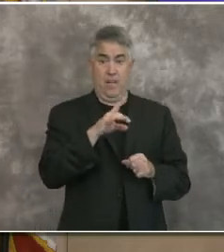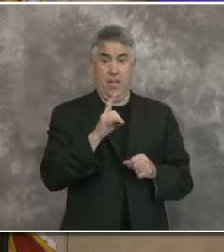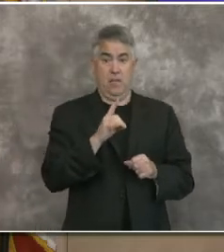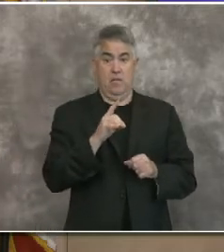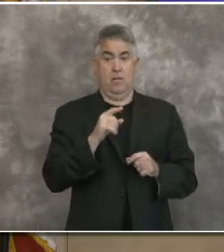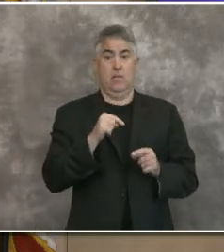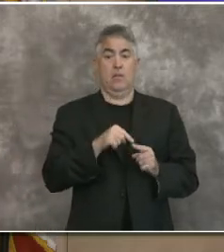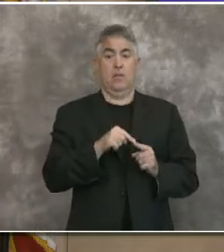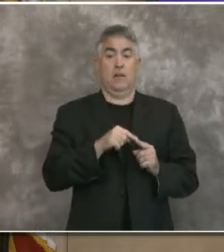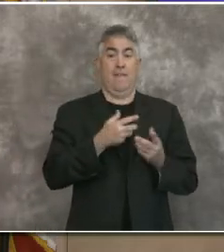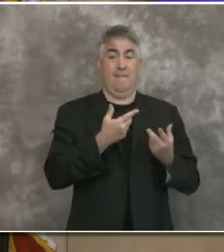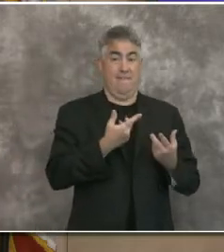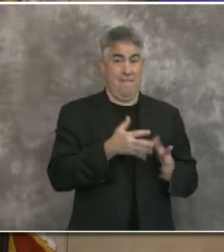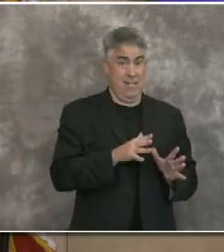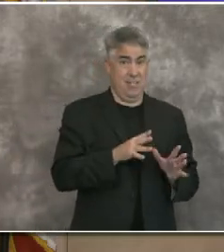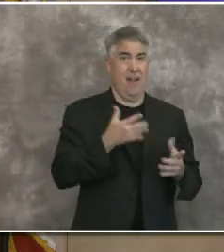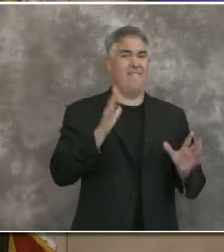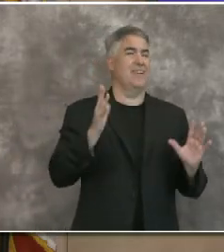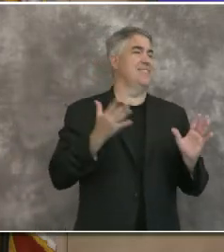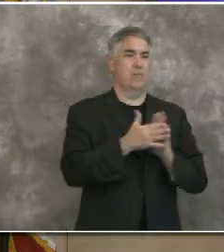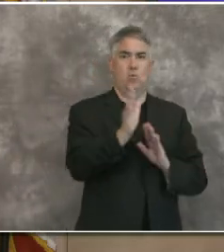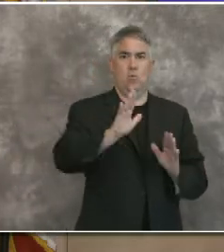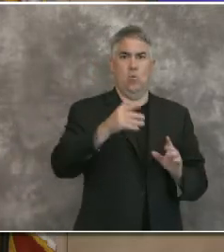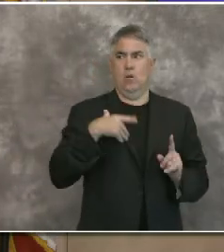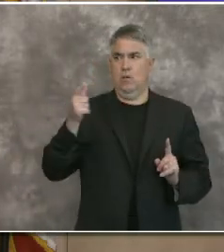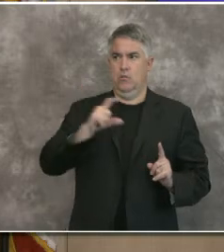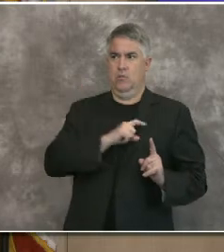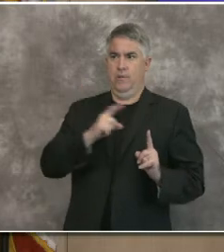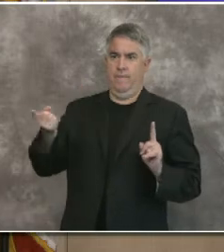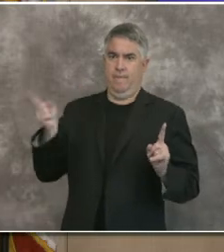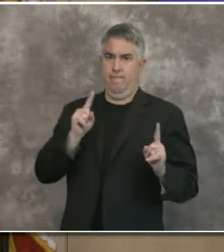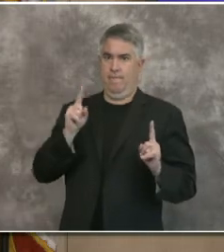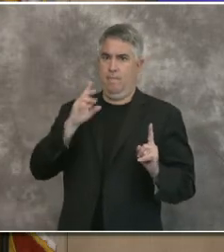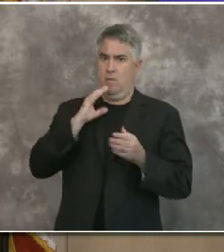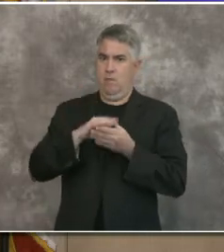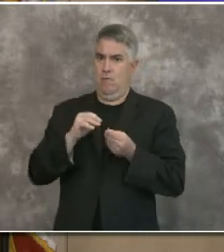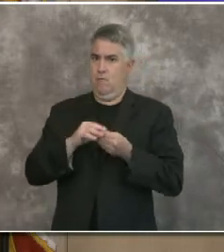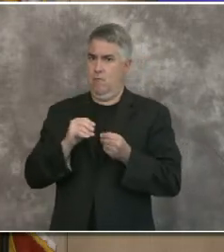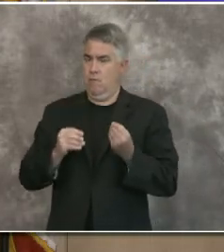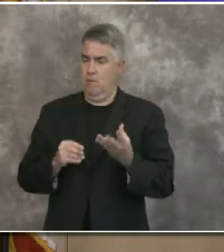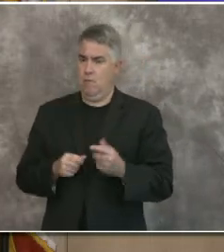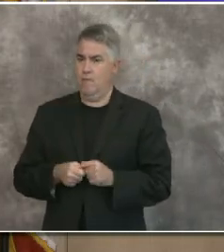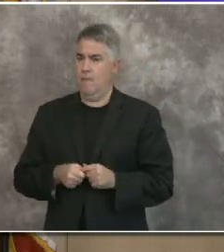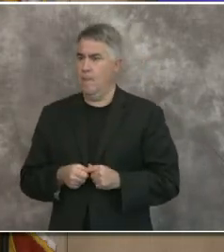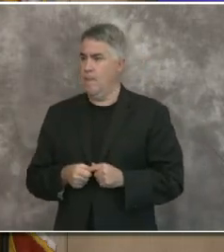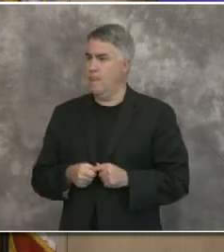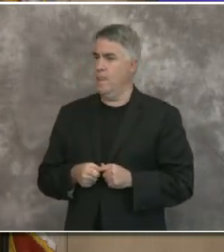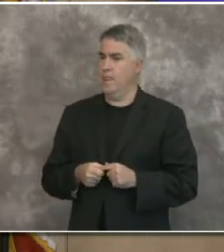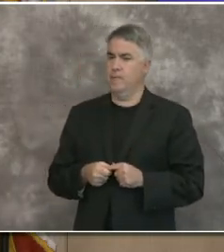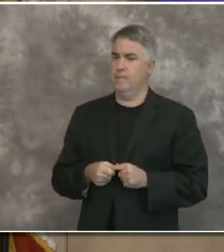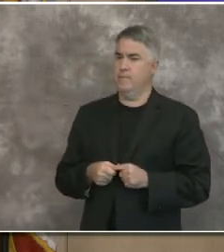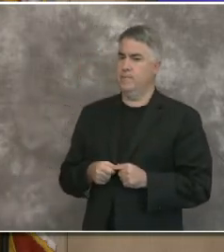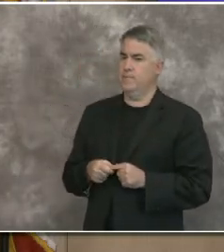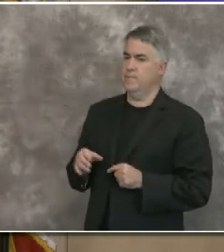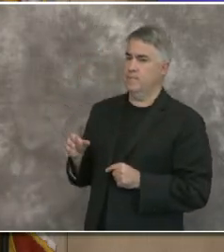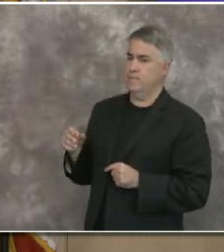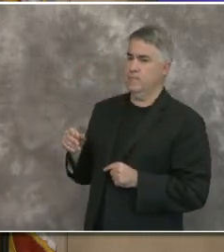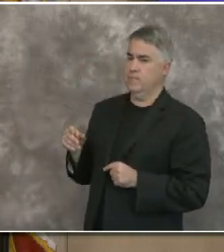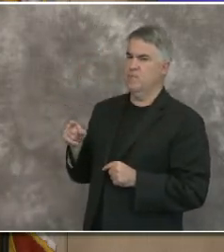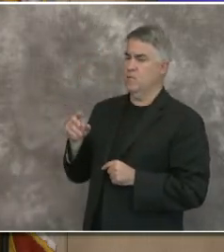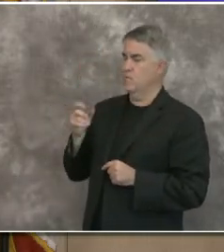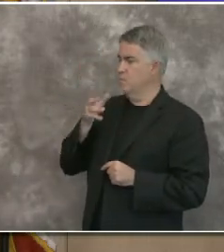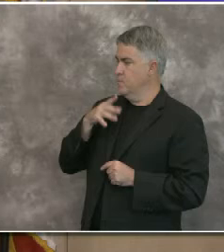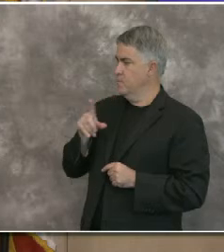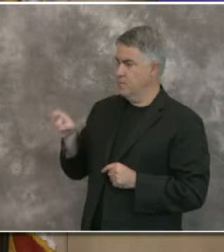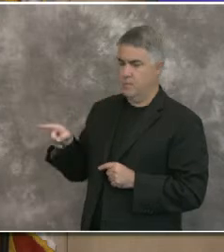enforcement situation, and then he'll take questions related to that. So next COVID question. Priya Shriver with NBC7. Please state